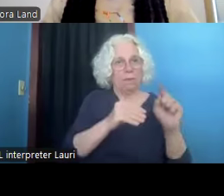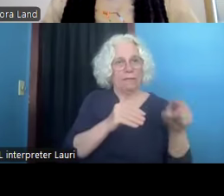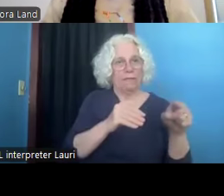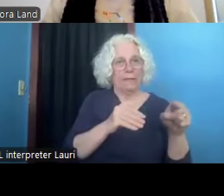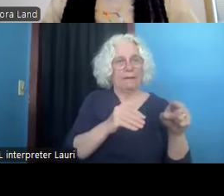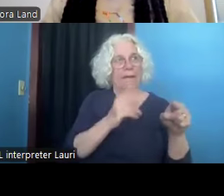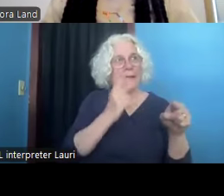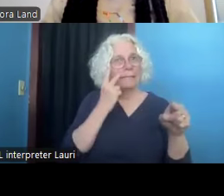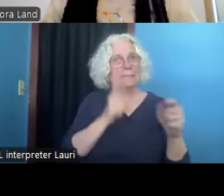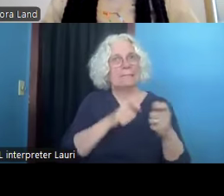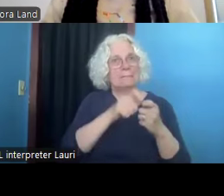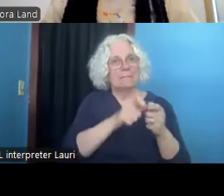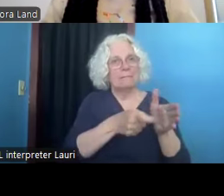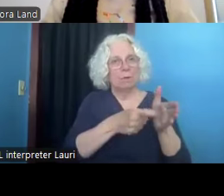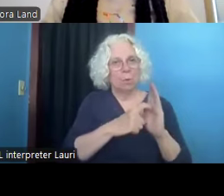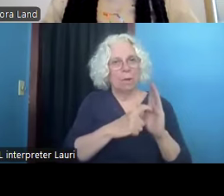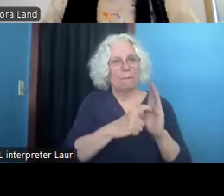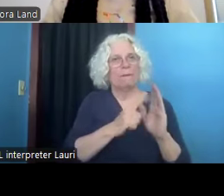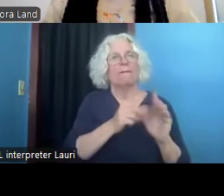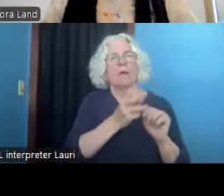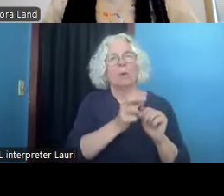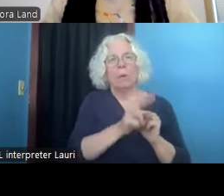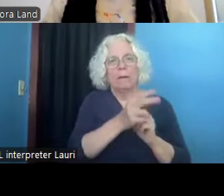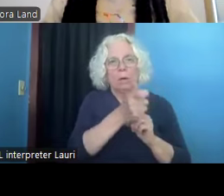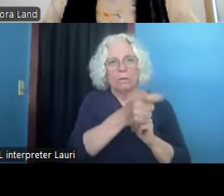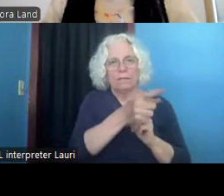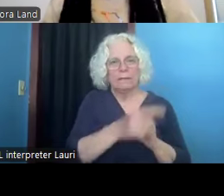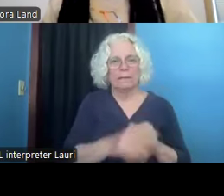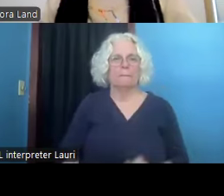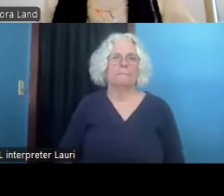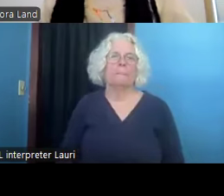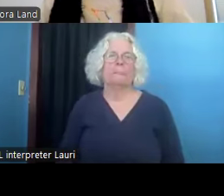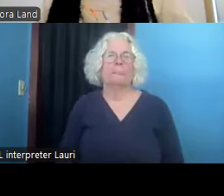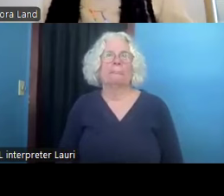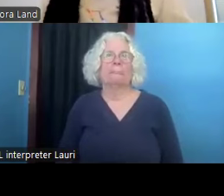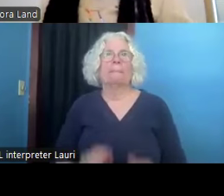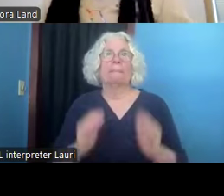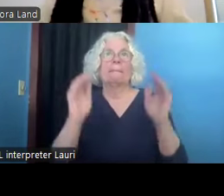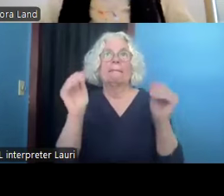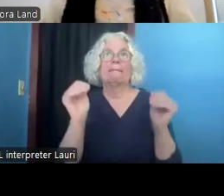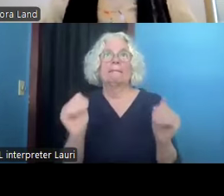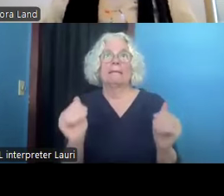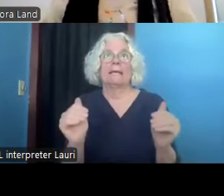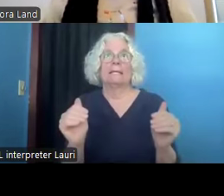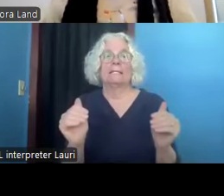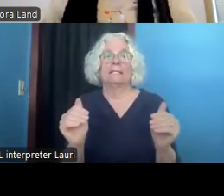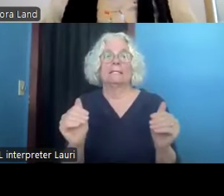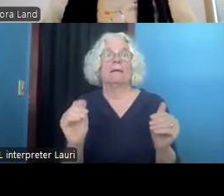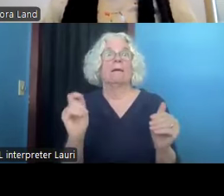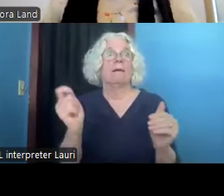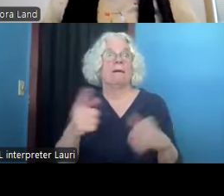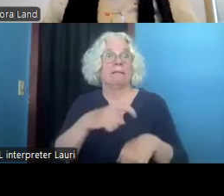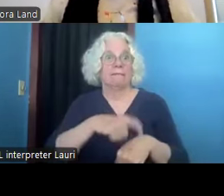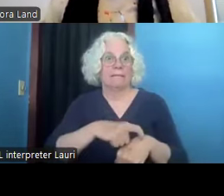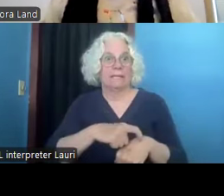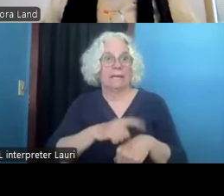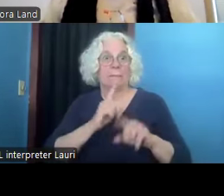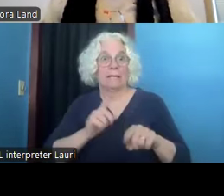selection criteria webinar. So now, we are going to spend the rest of our time with